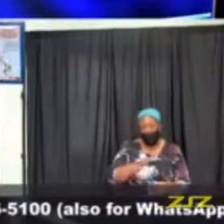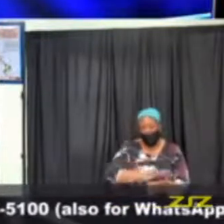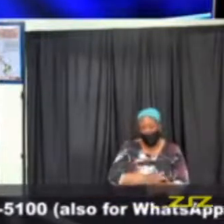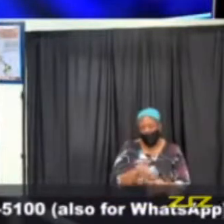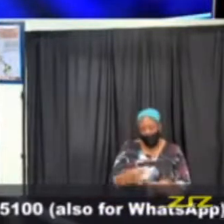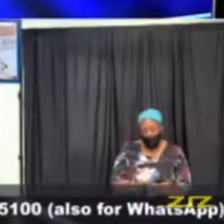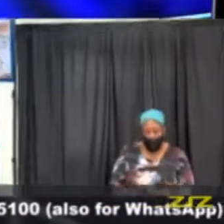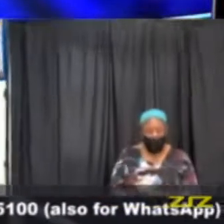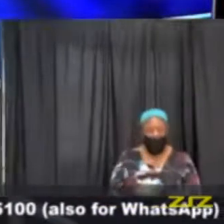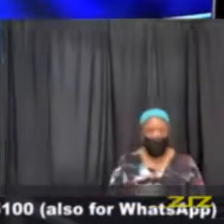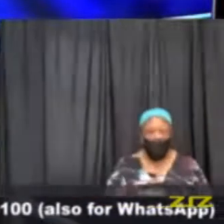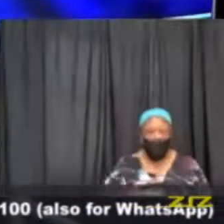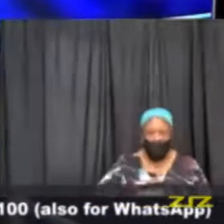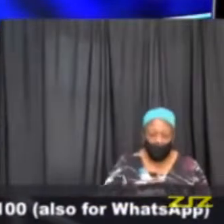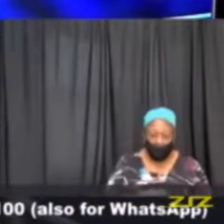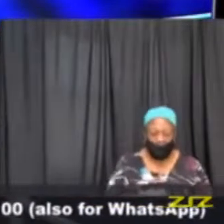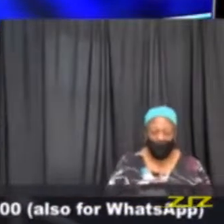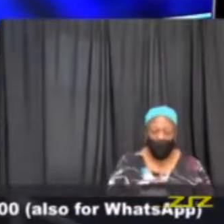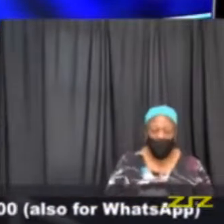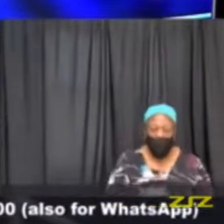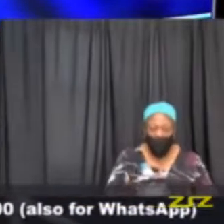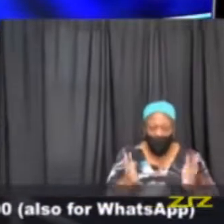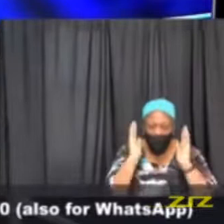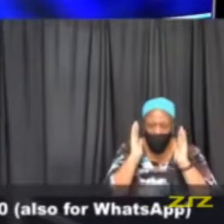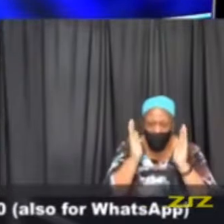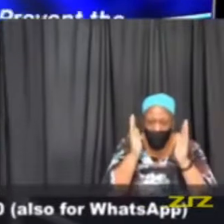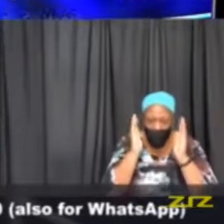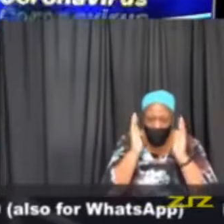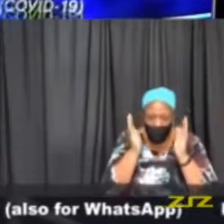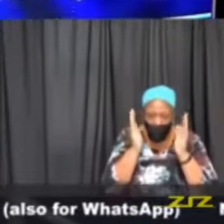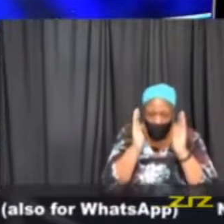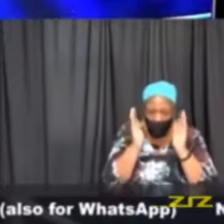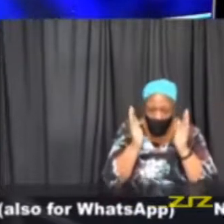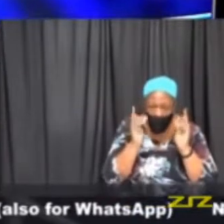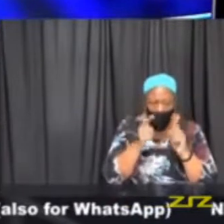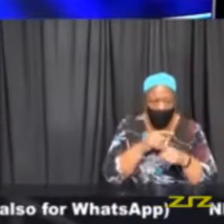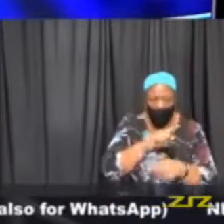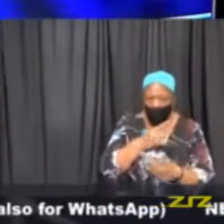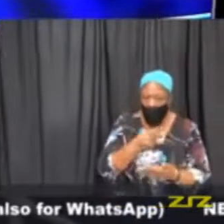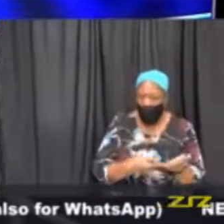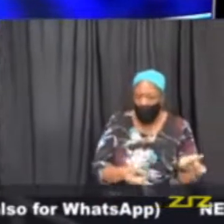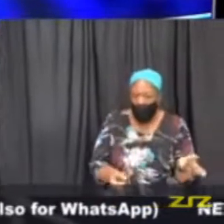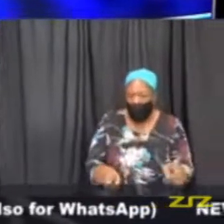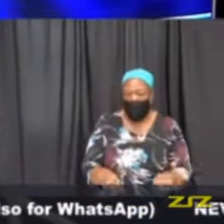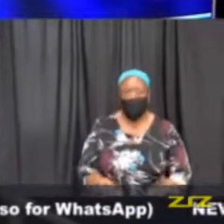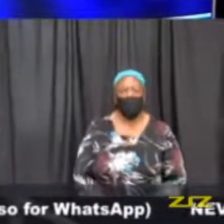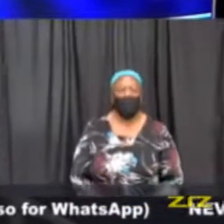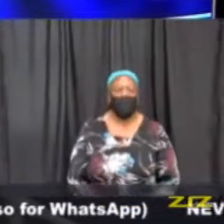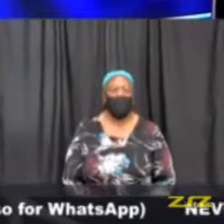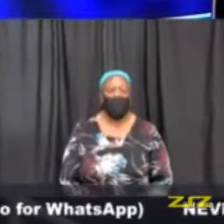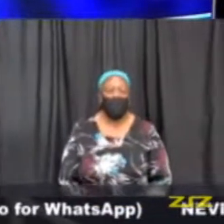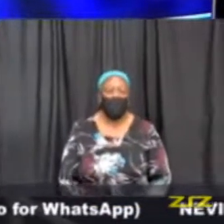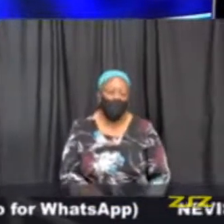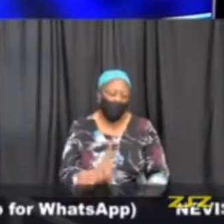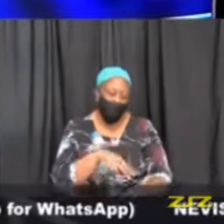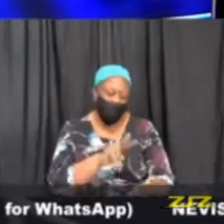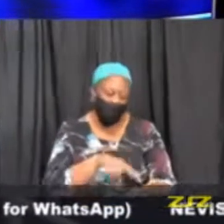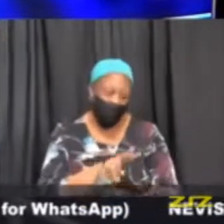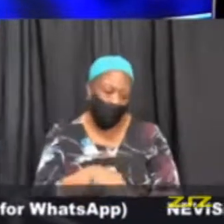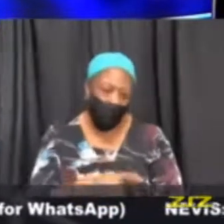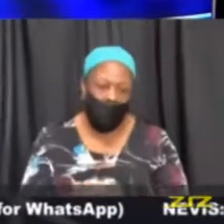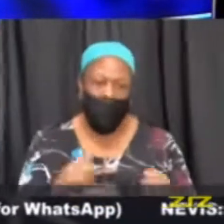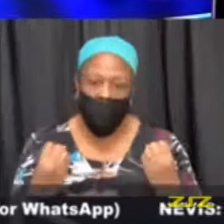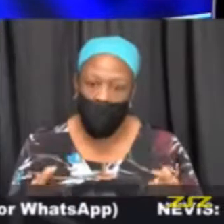paying keen attention to what is happening. I am a journalist. I read